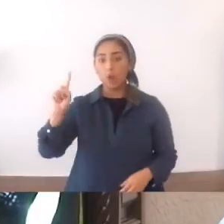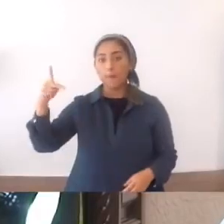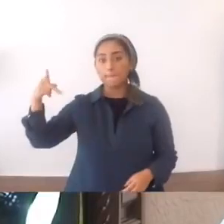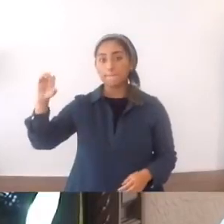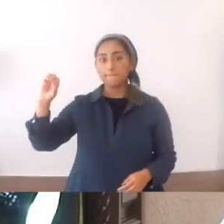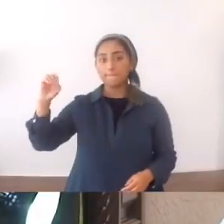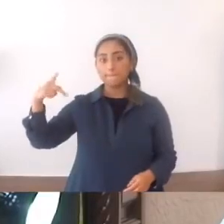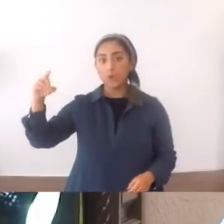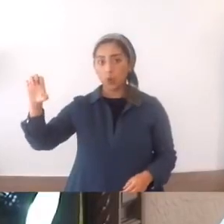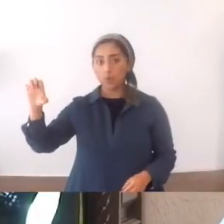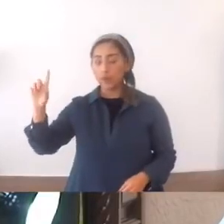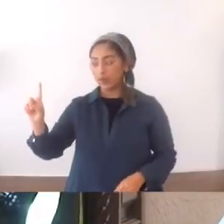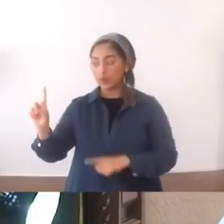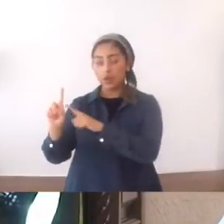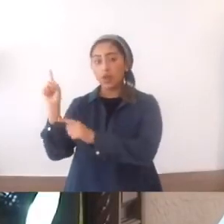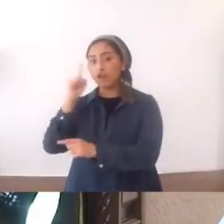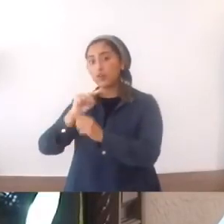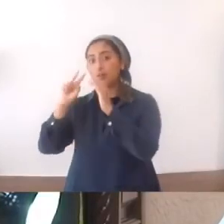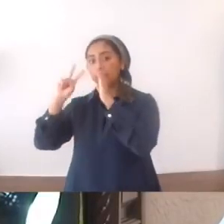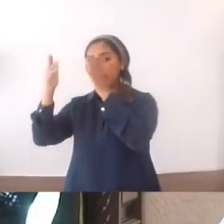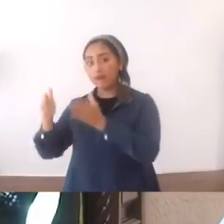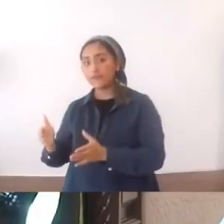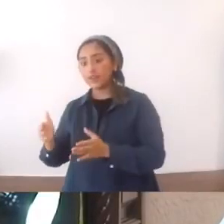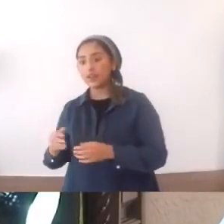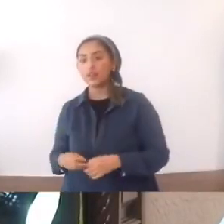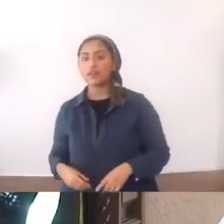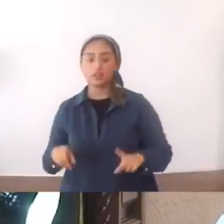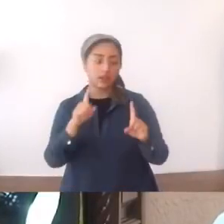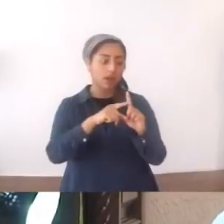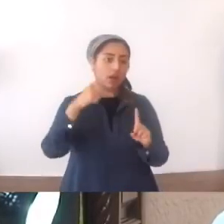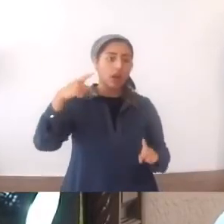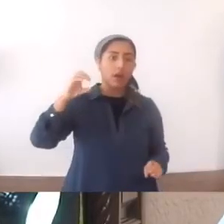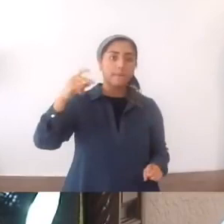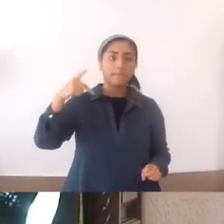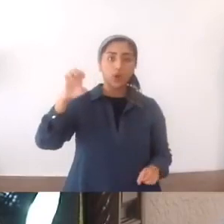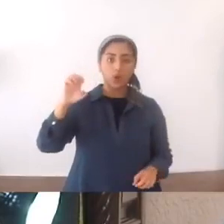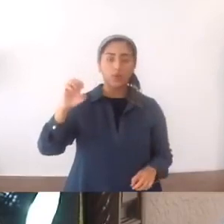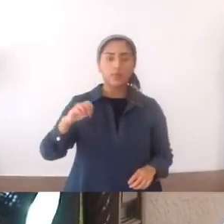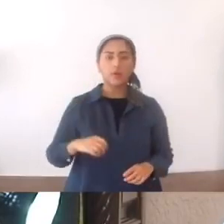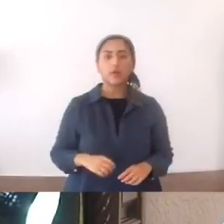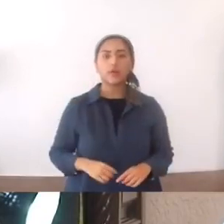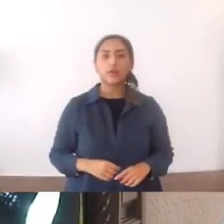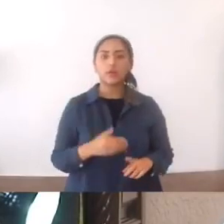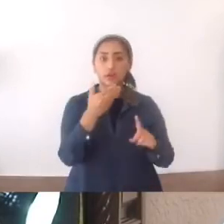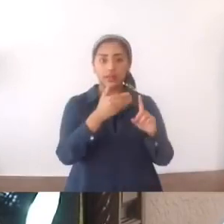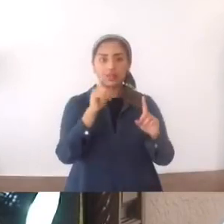Tanakh, un papa is that a Pope es el falso profeta is the fake prophet, y otro